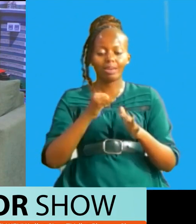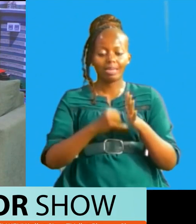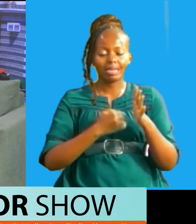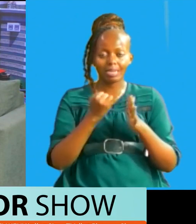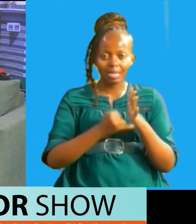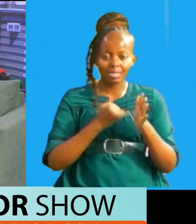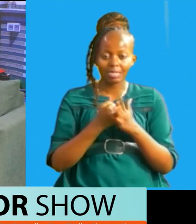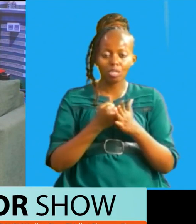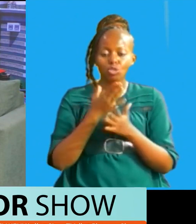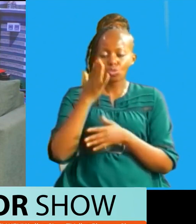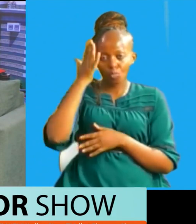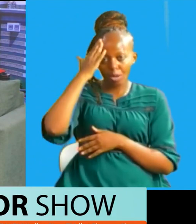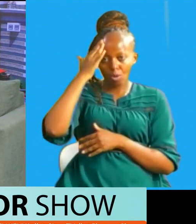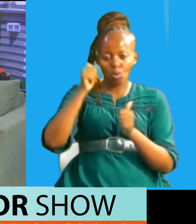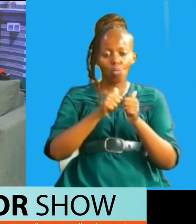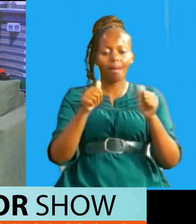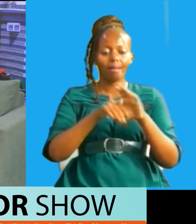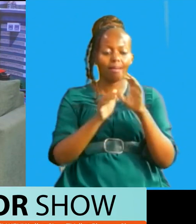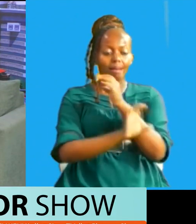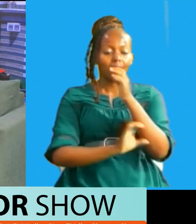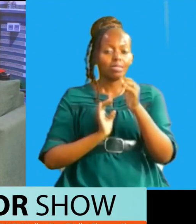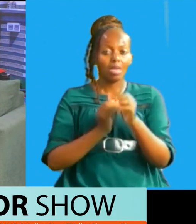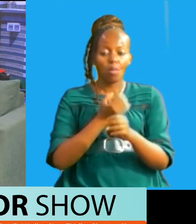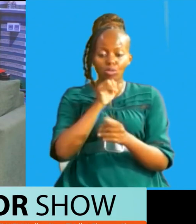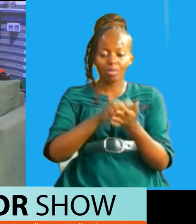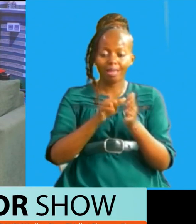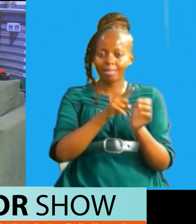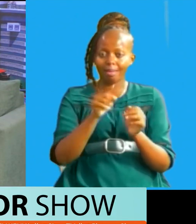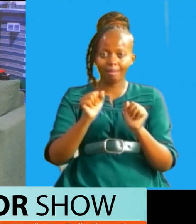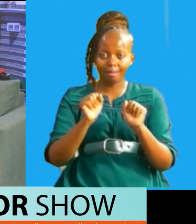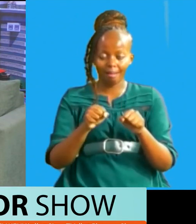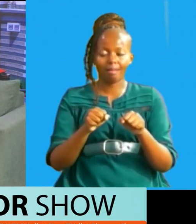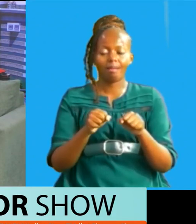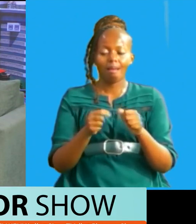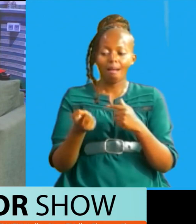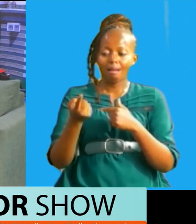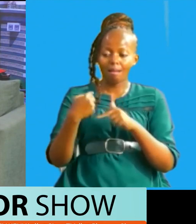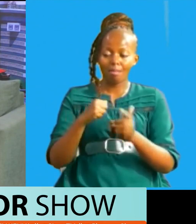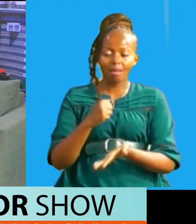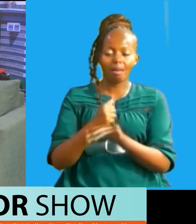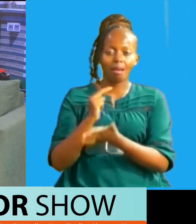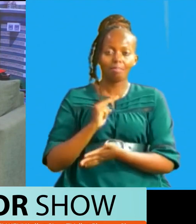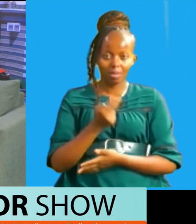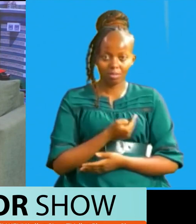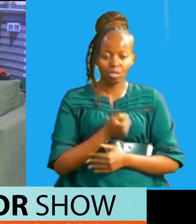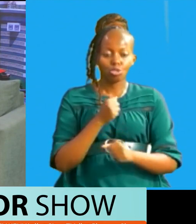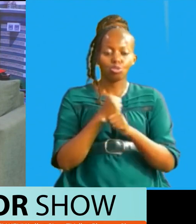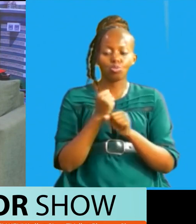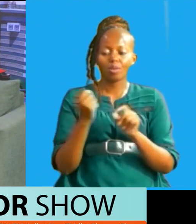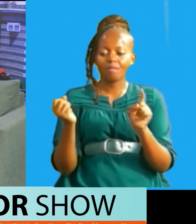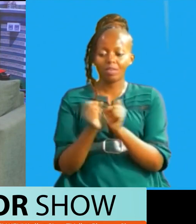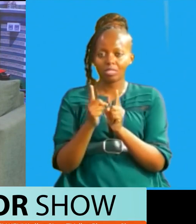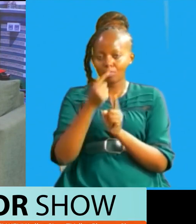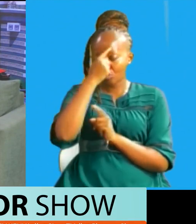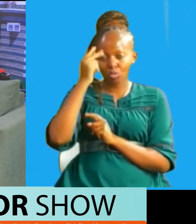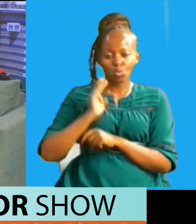more recognized in our country, so that also the government can actually come through and help us during events, because we just